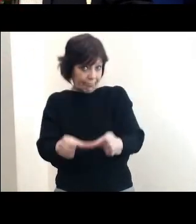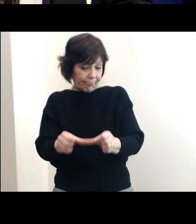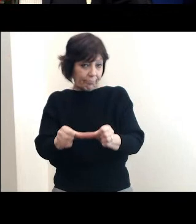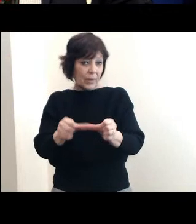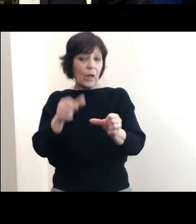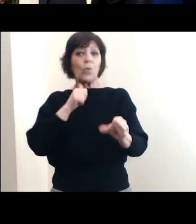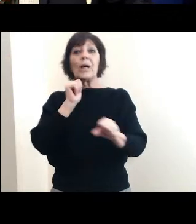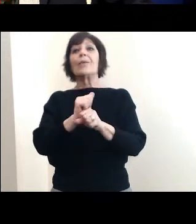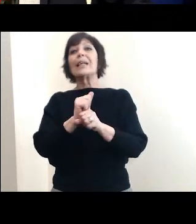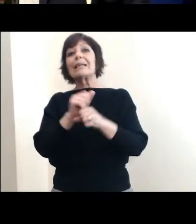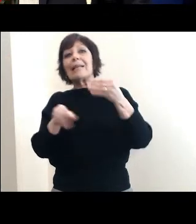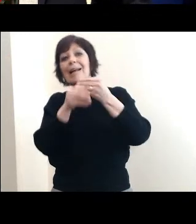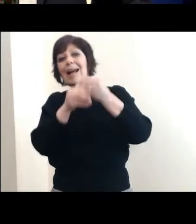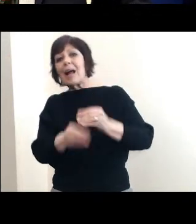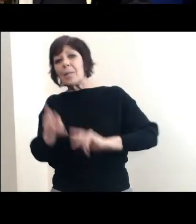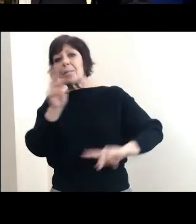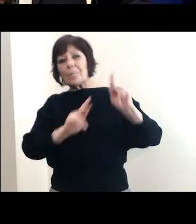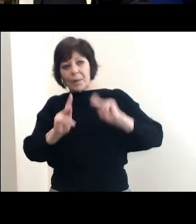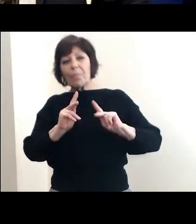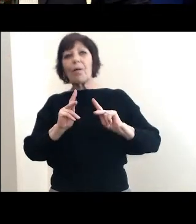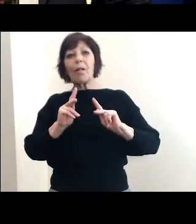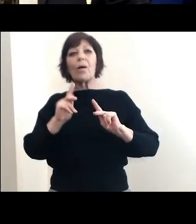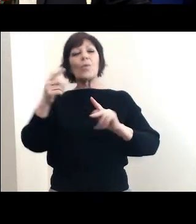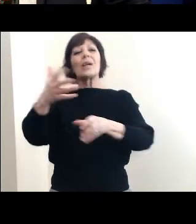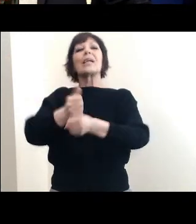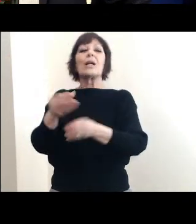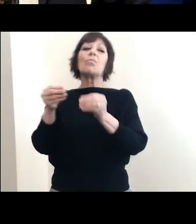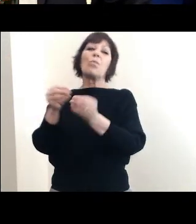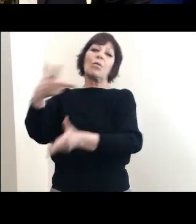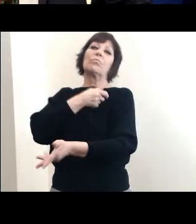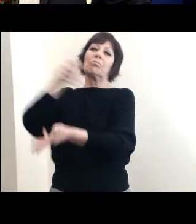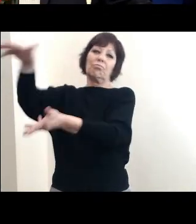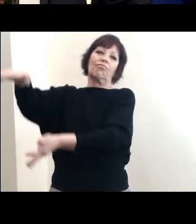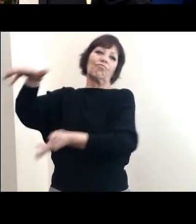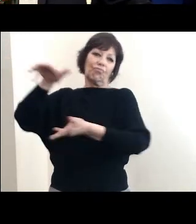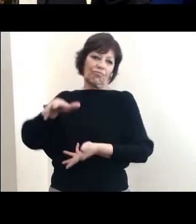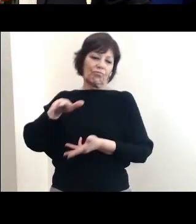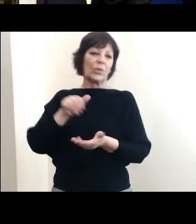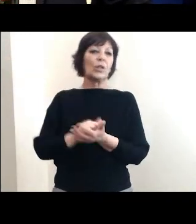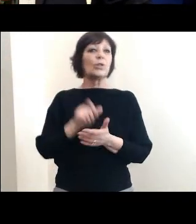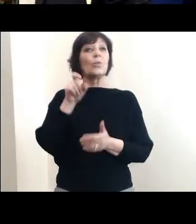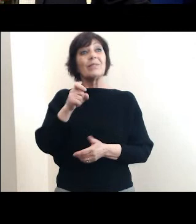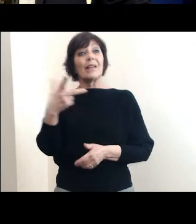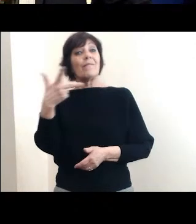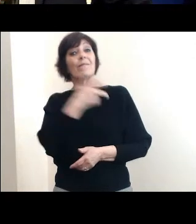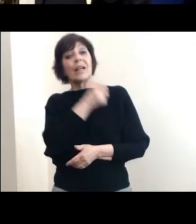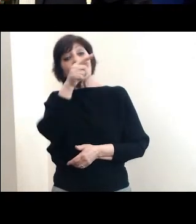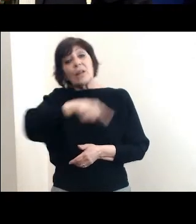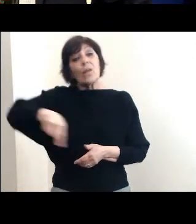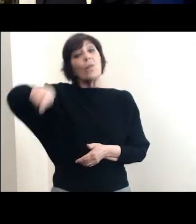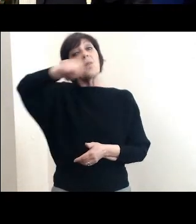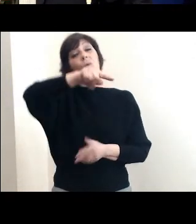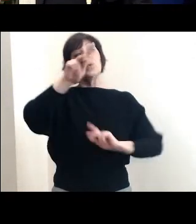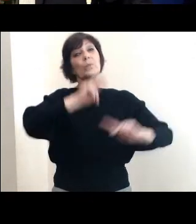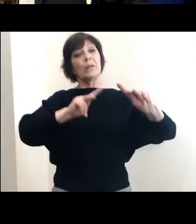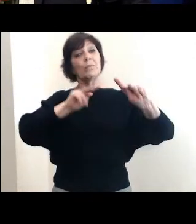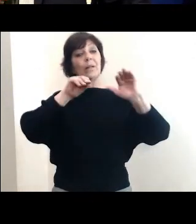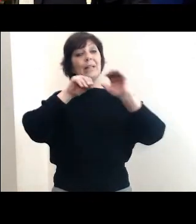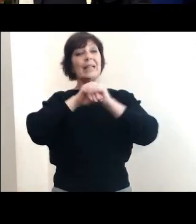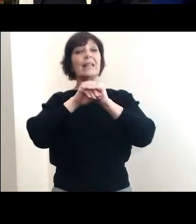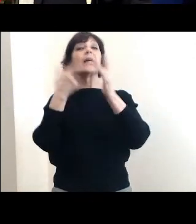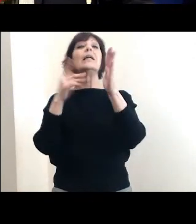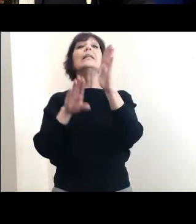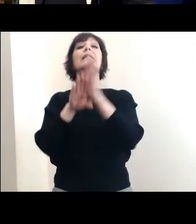essential workers and complete the task that's been assigned to us by New York State to vaccinate those that are in